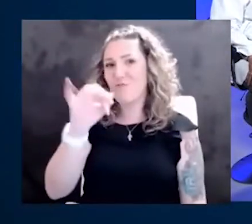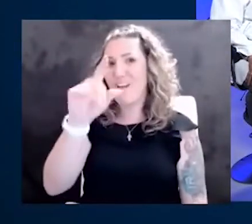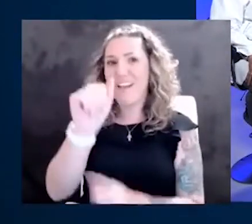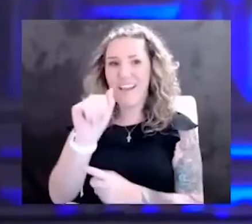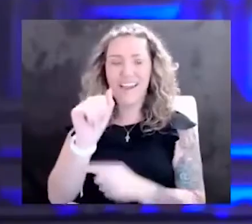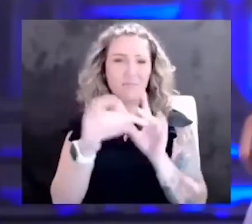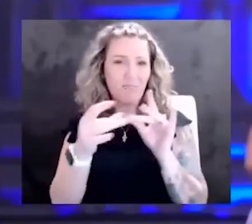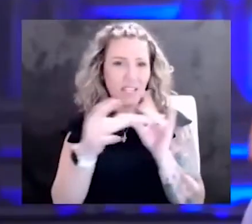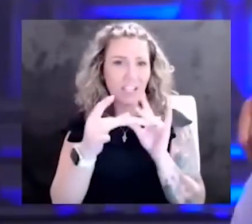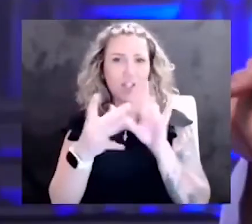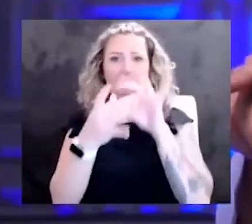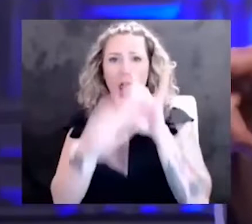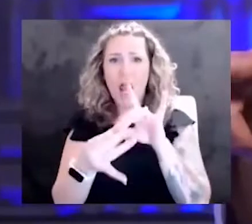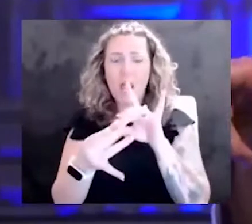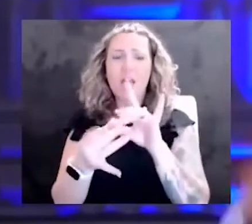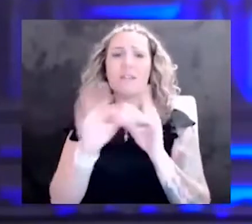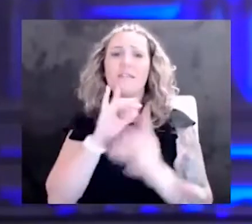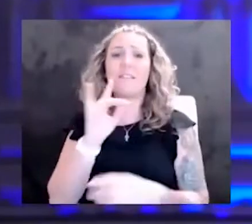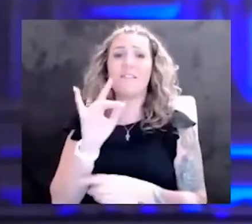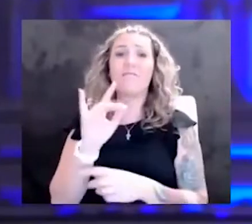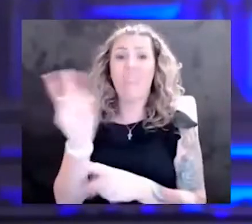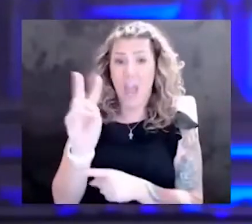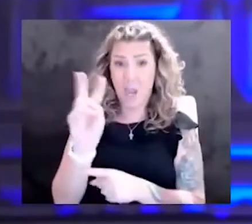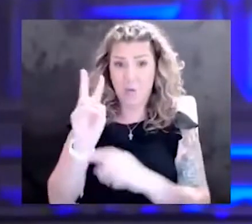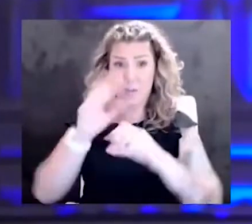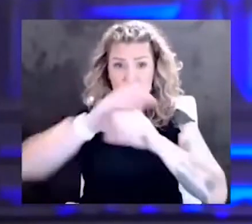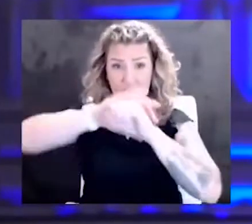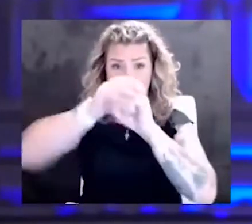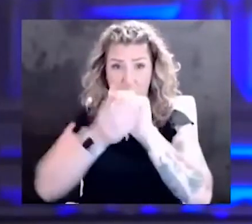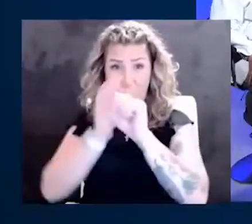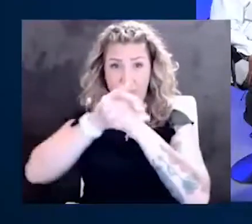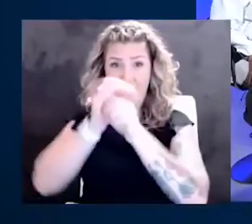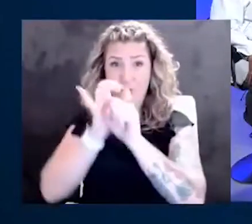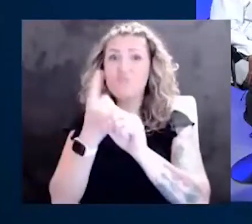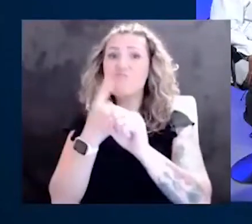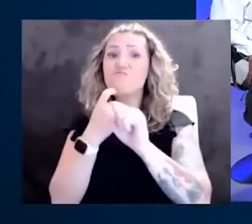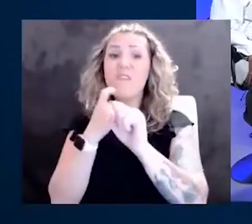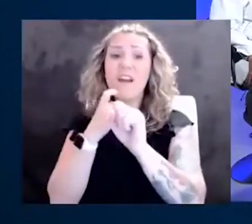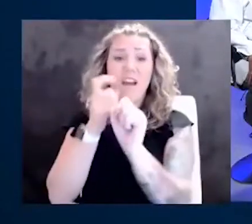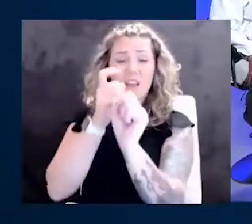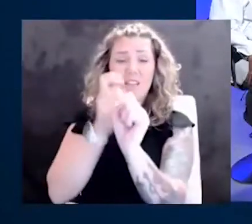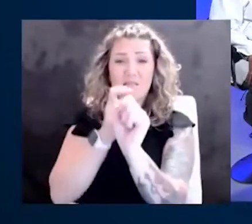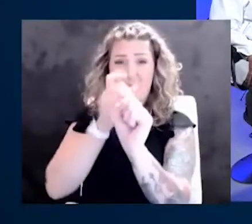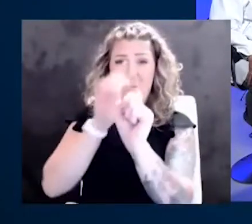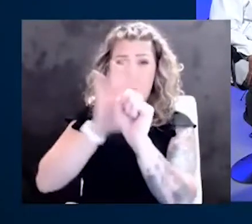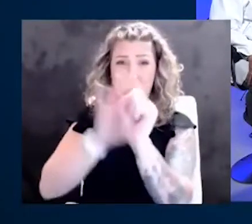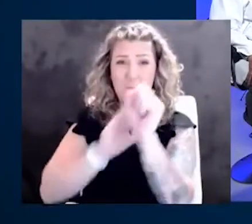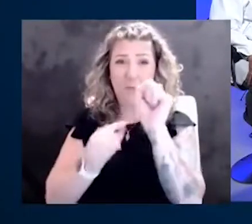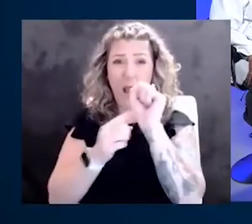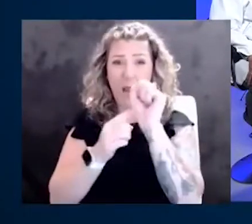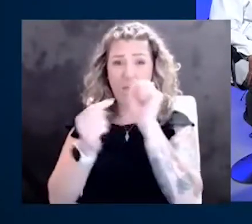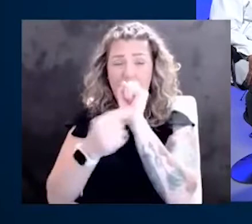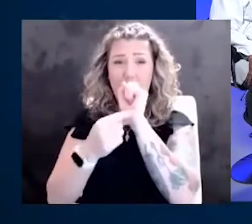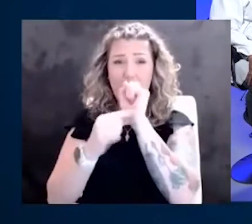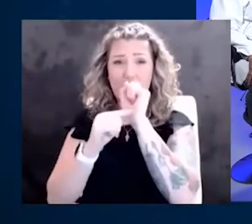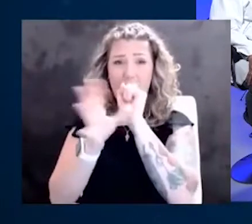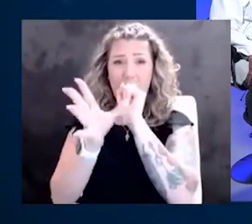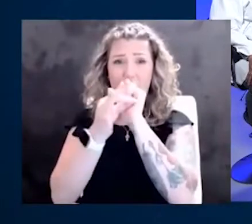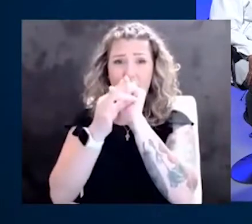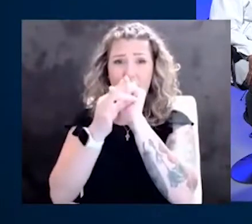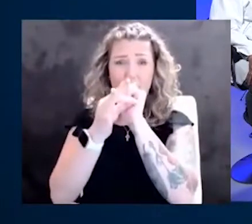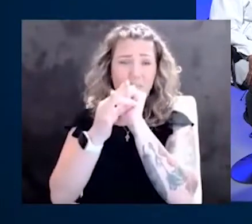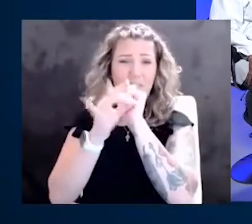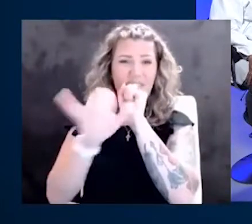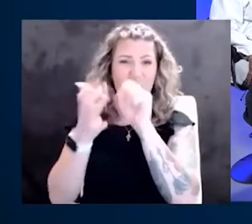surface on the bottom part there where that red is, just like that. Basically, that is 3 different of the